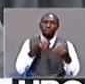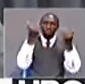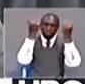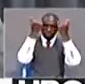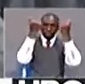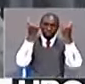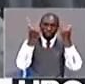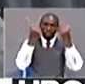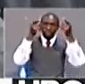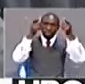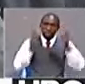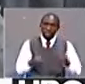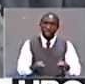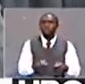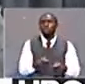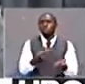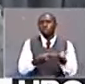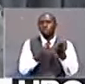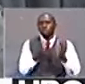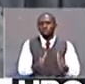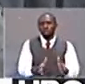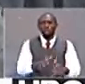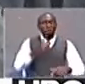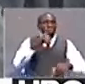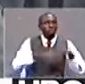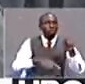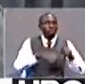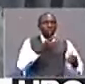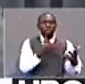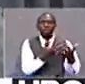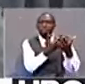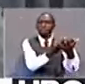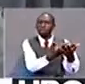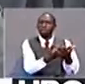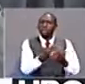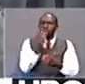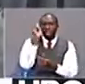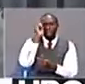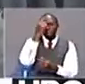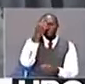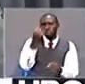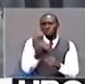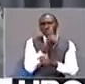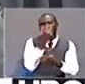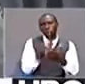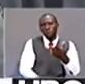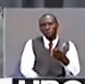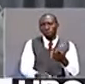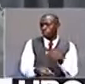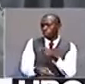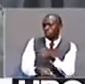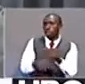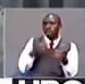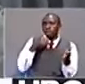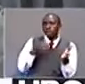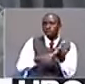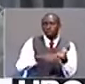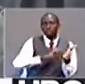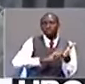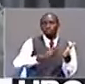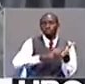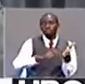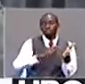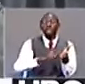political prisoners. What is government going to do on the will that he has left behind? He left a very serious